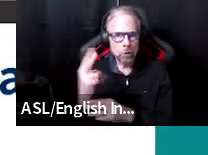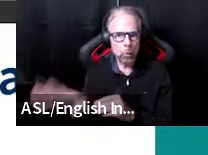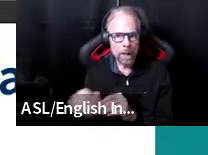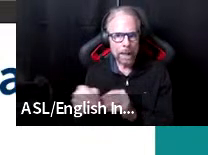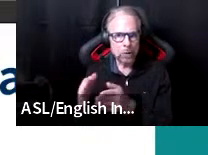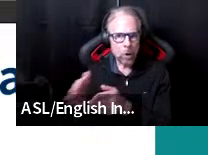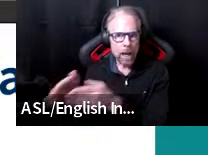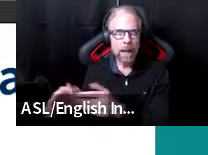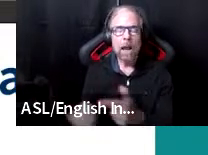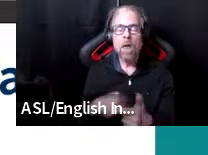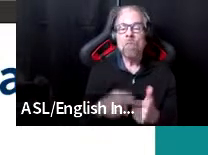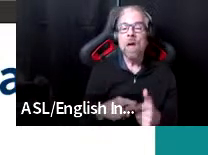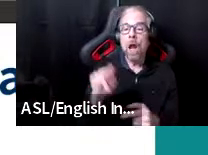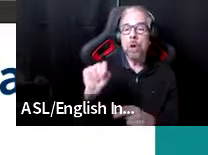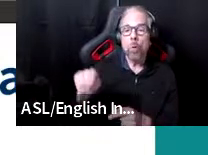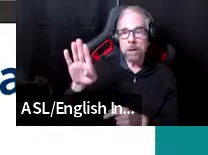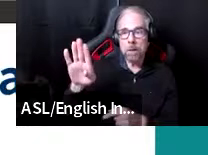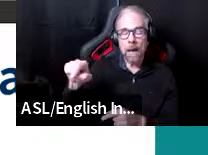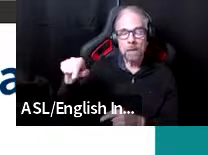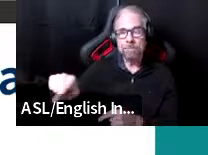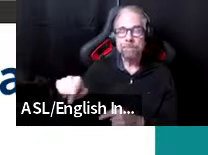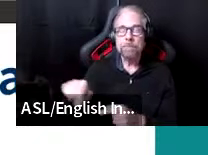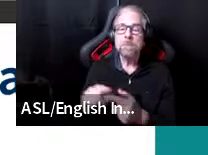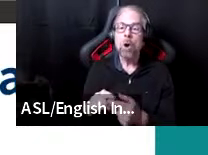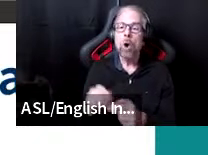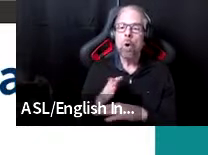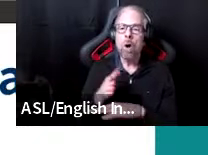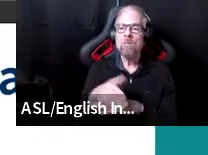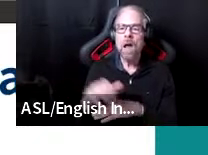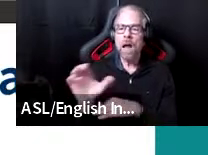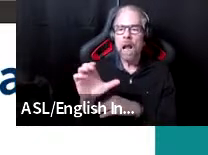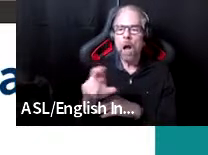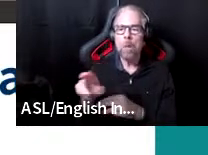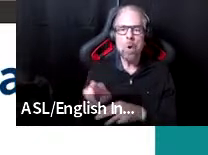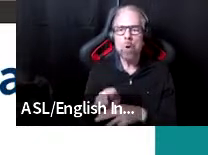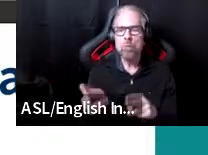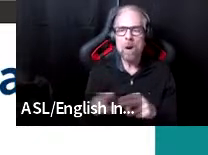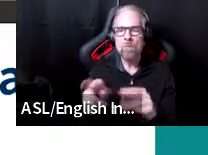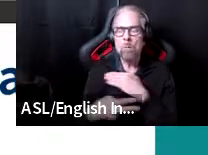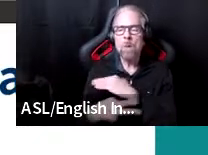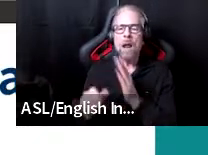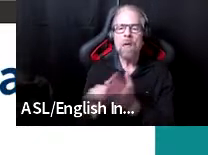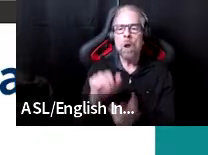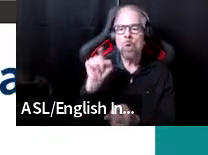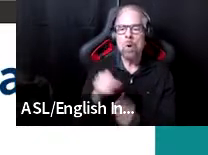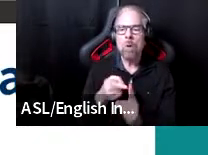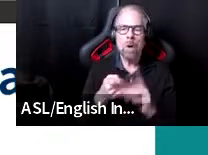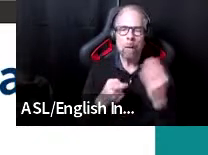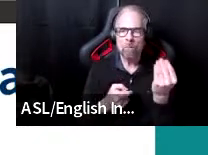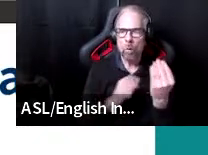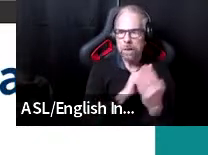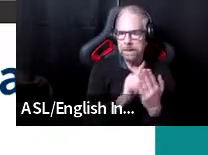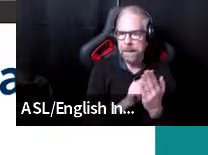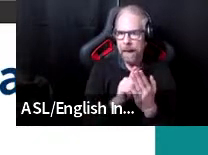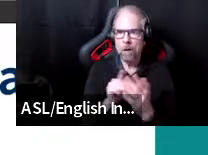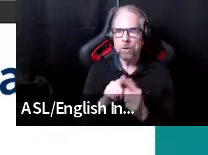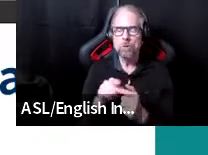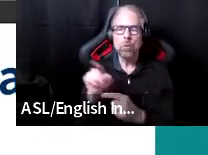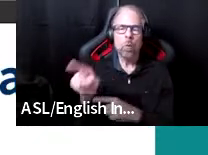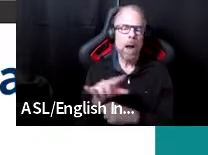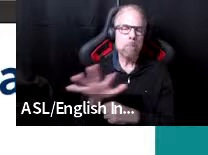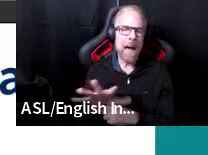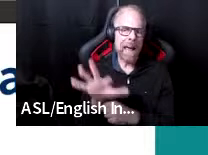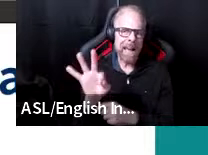condition. And then in the northbound direction, the bottleneck of the Columbia River bridge will be reduced as well from 14 hours, but only to about 9 hours